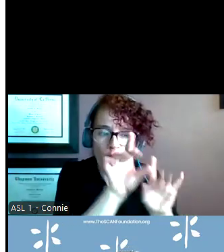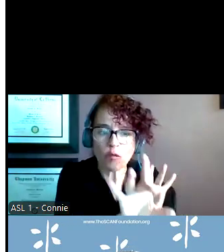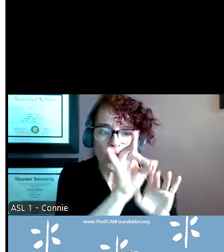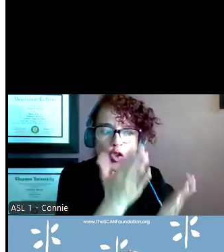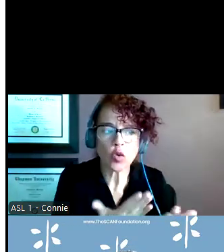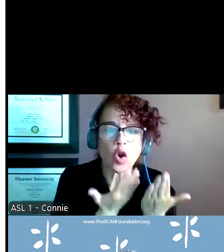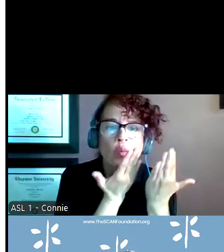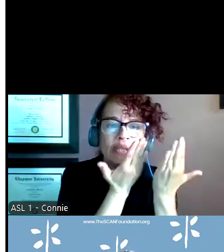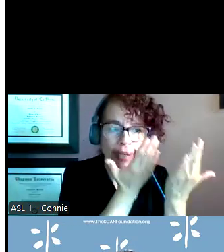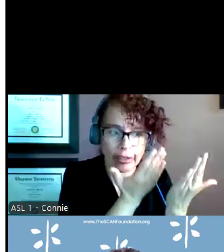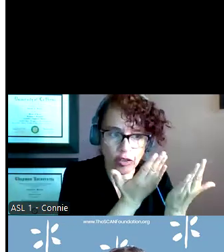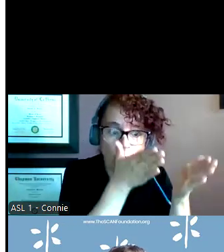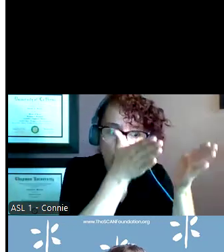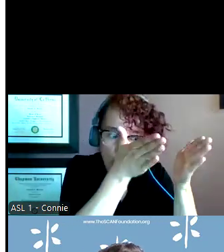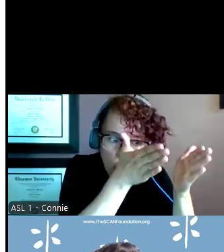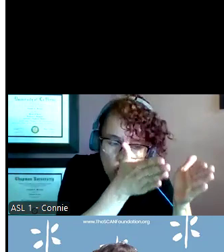recommendation.